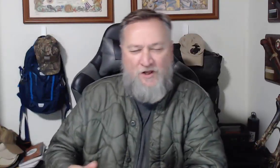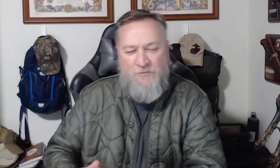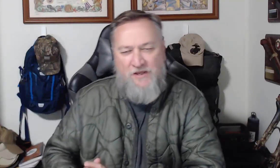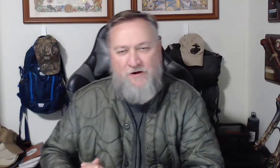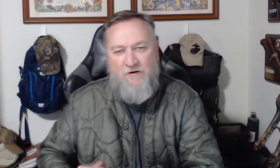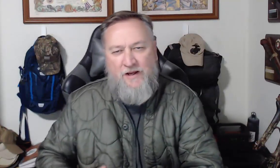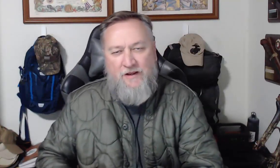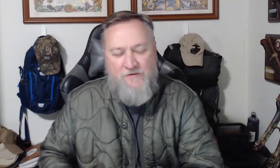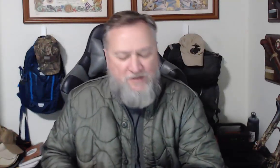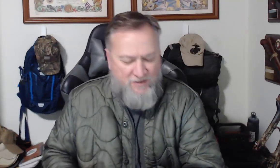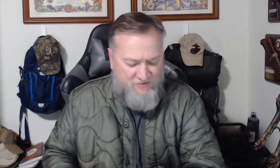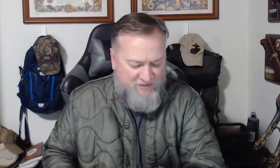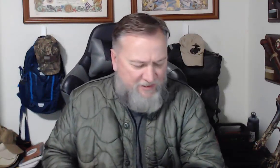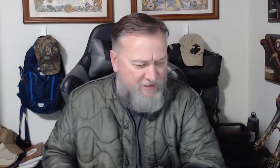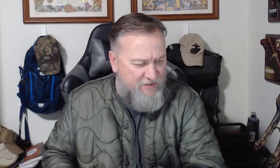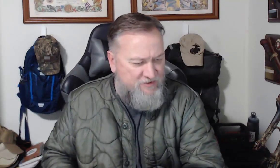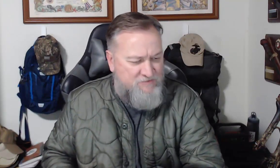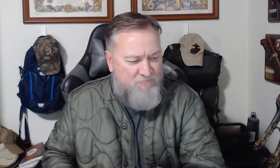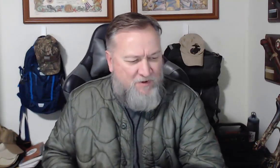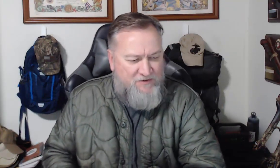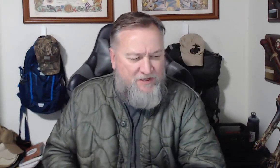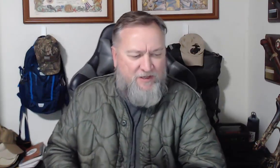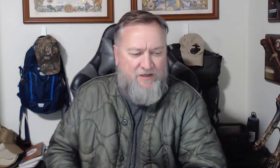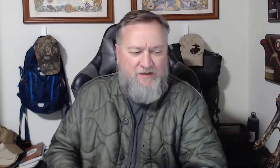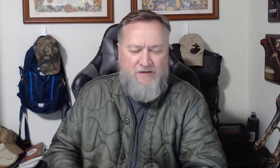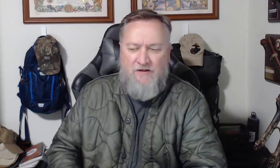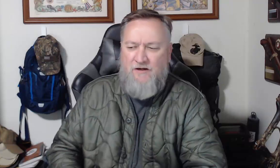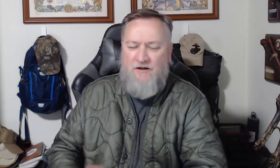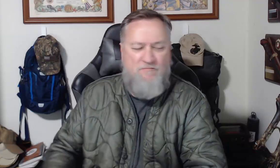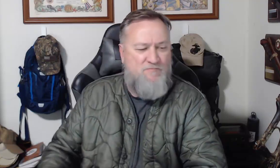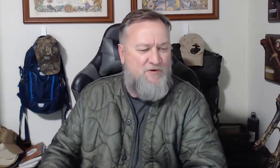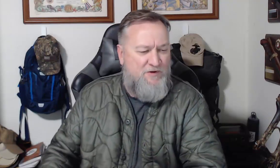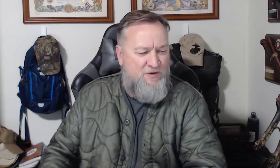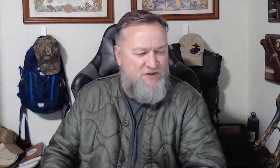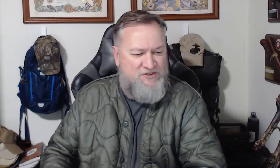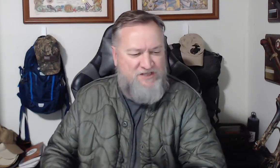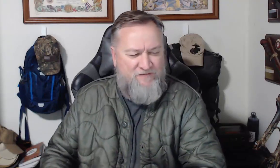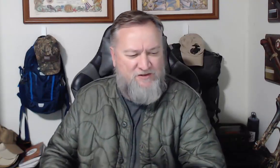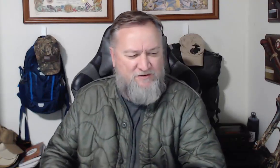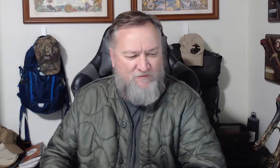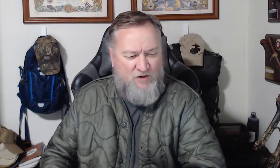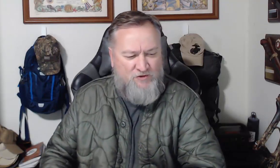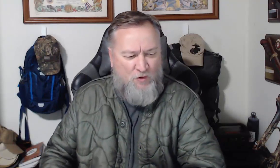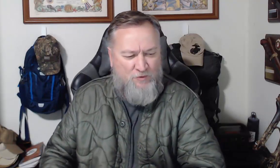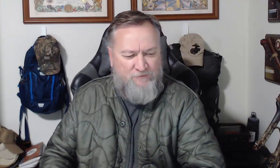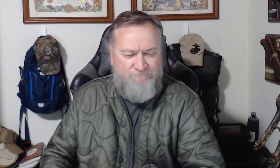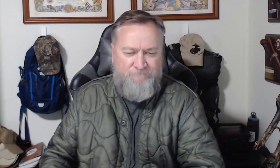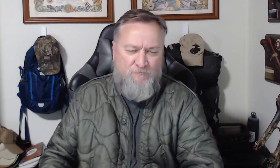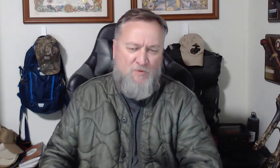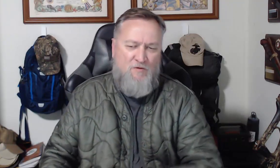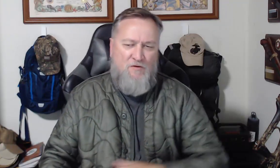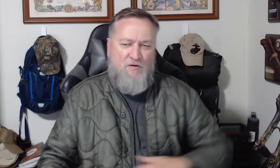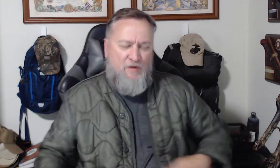Everyone, LP here, and today is Monday, the 7th of October.